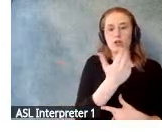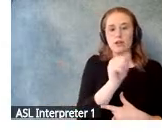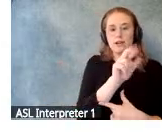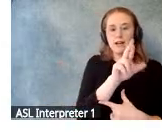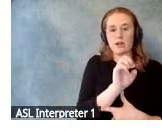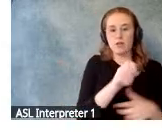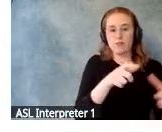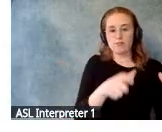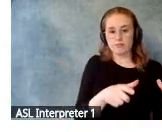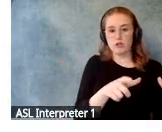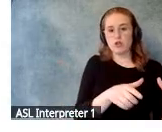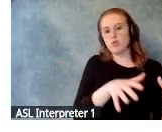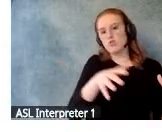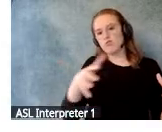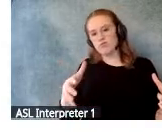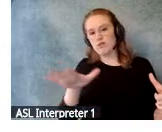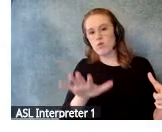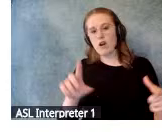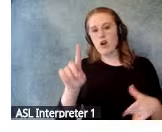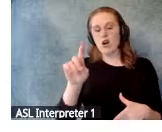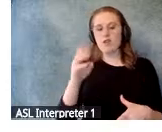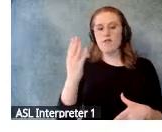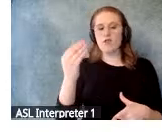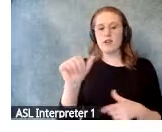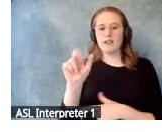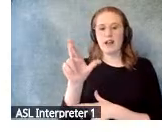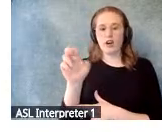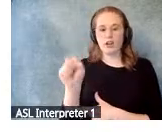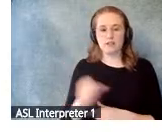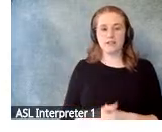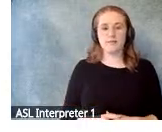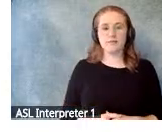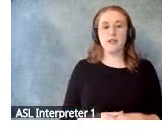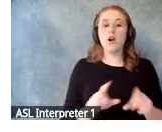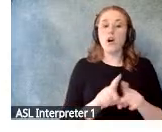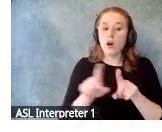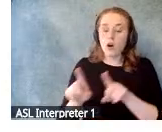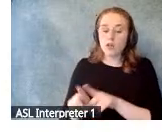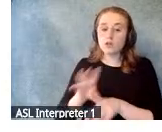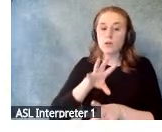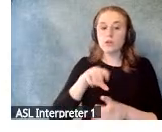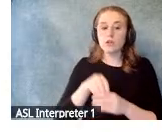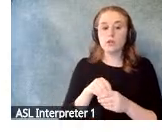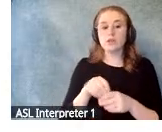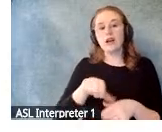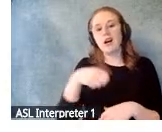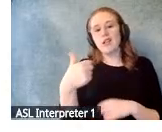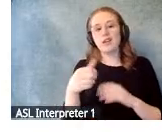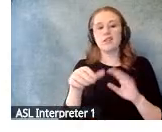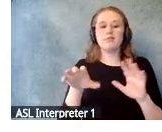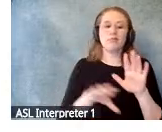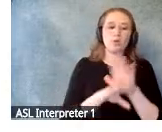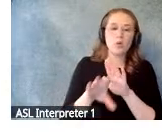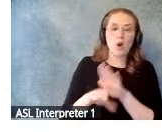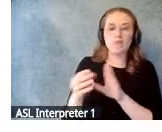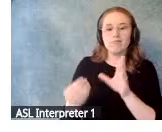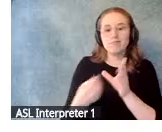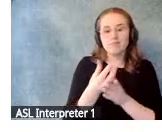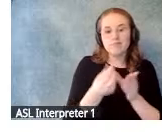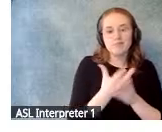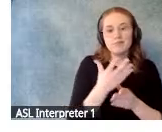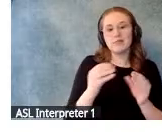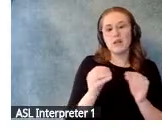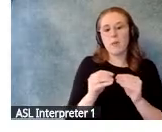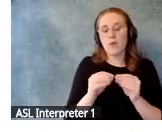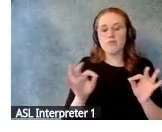13-acre footprint to approximately 114 acres. It also accounts for other background growth and discrete